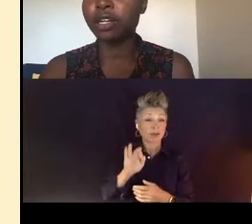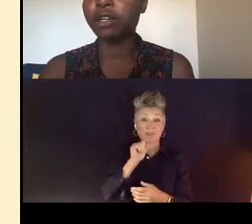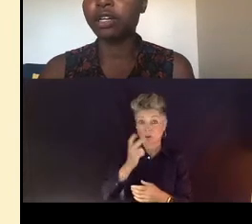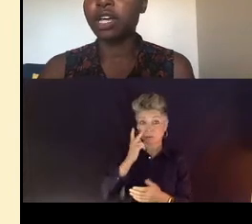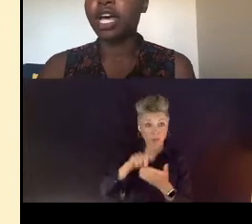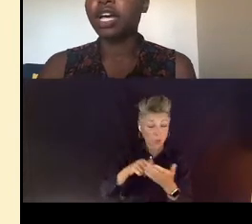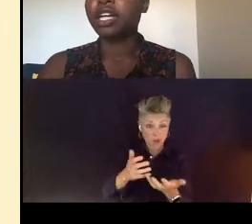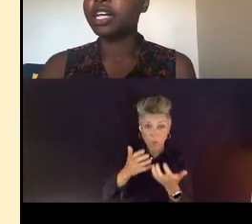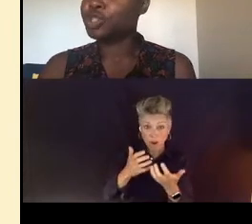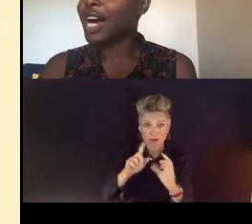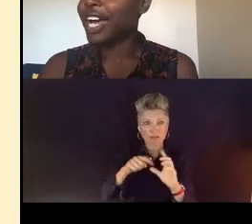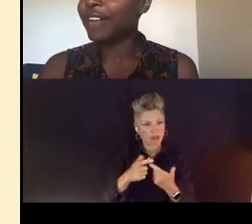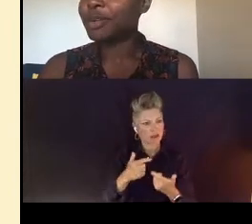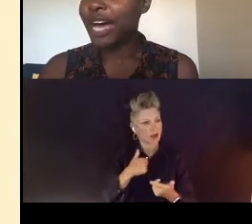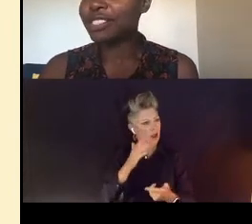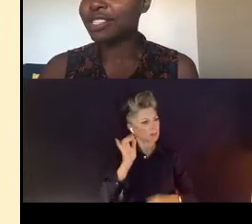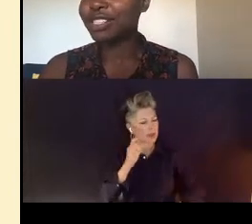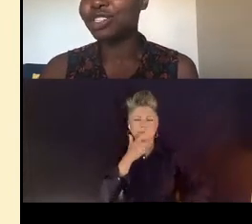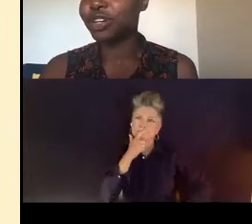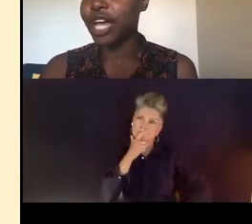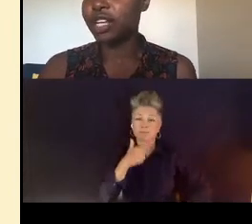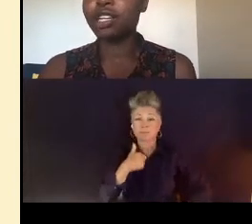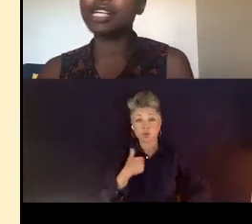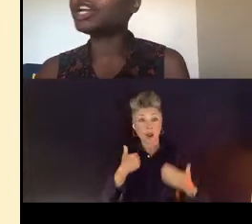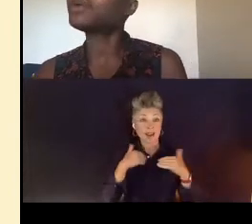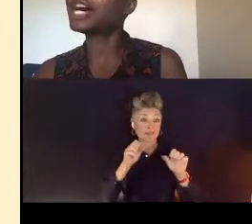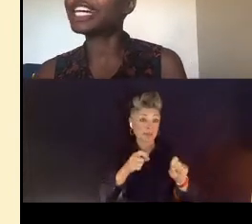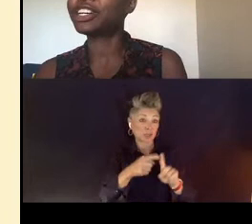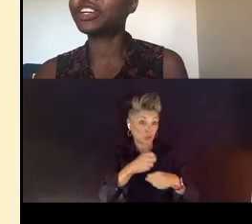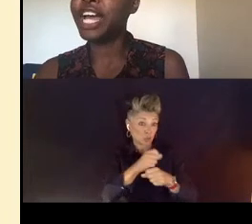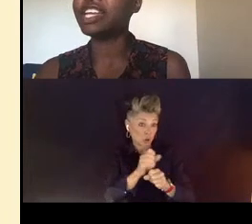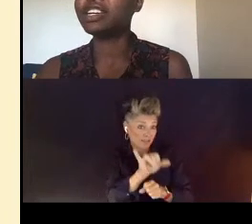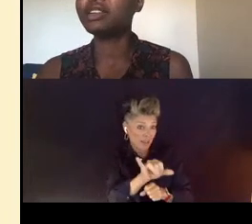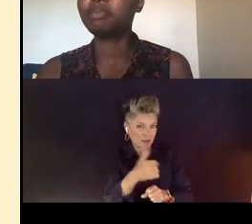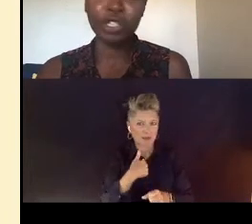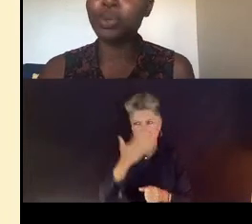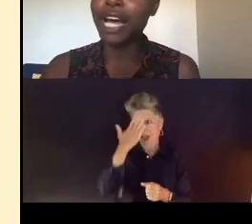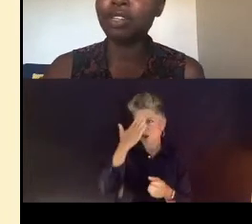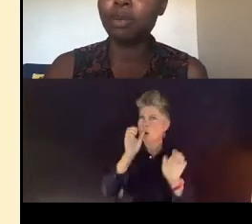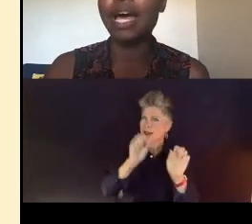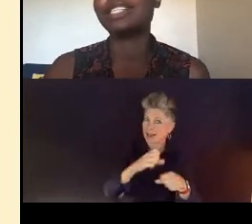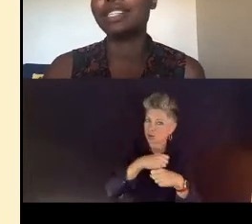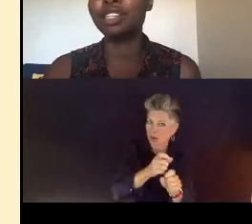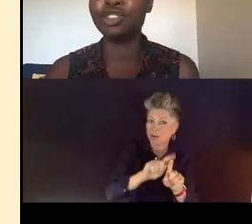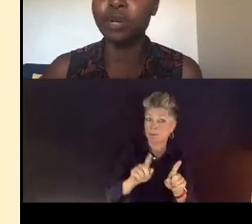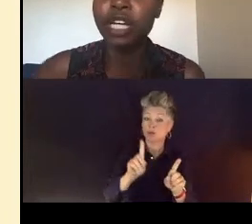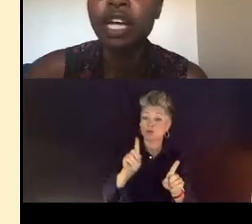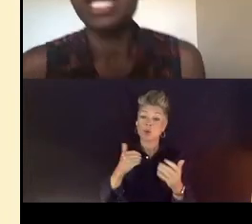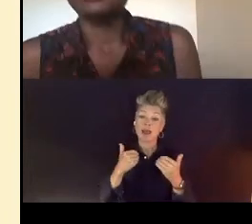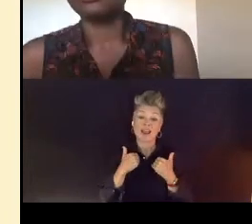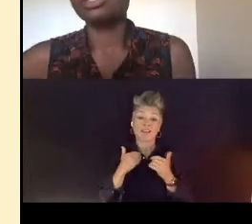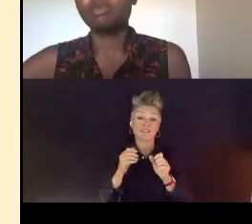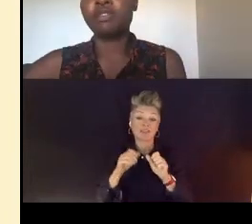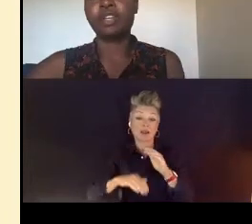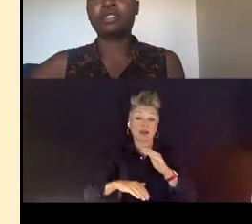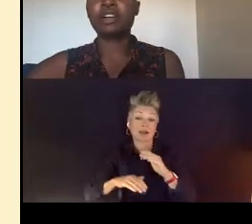okay, do I have the capacity to create it? Because I know I can create it, but do I have the capacity to do it? And